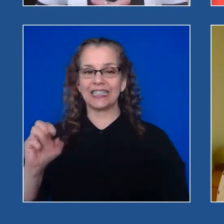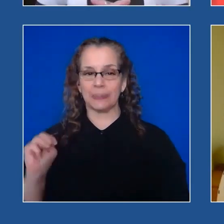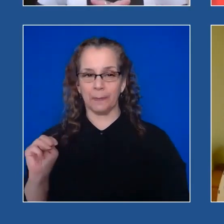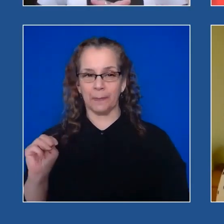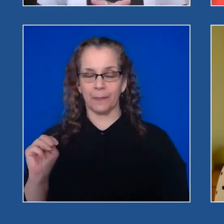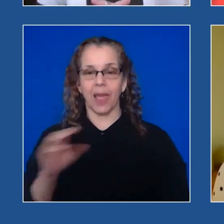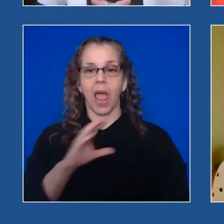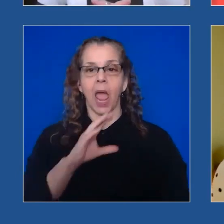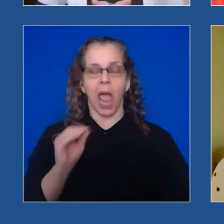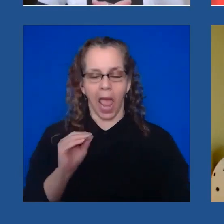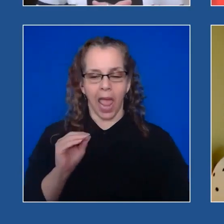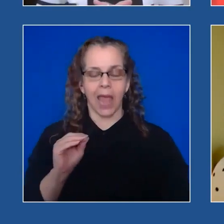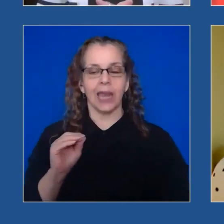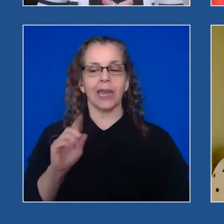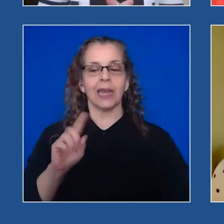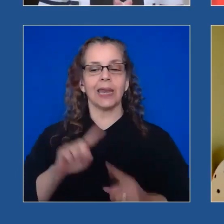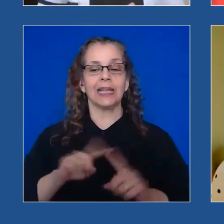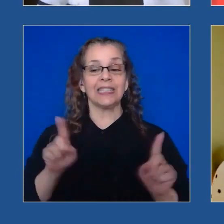muddy.